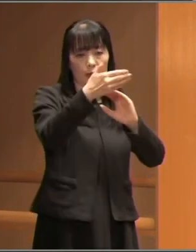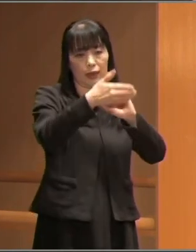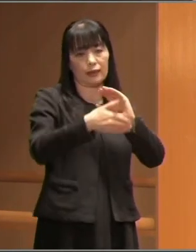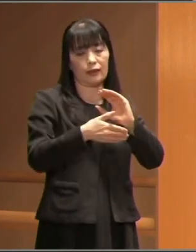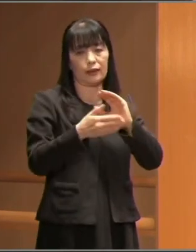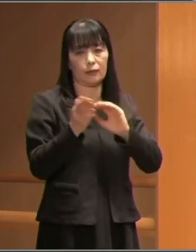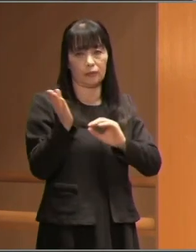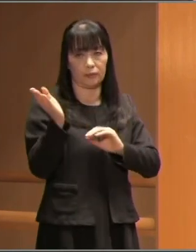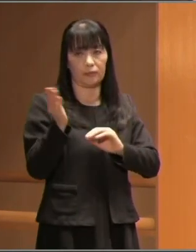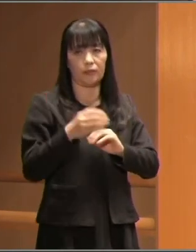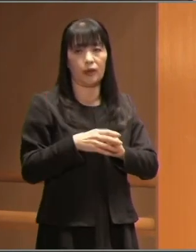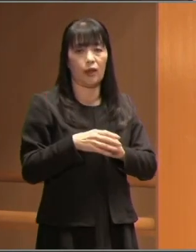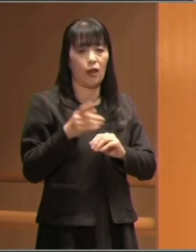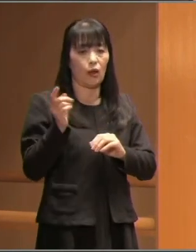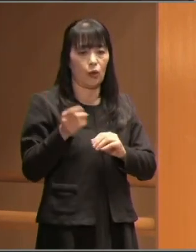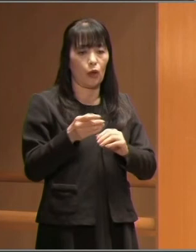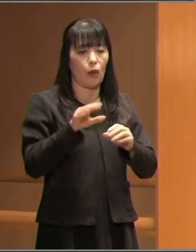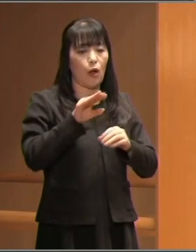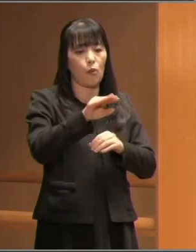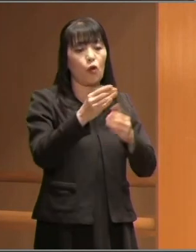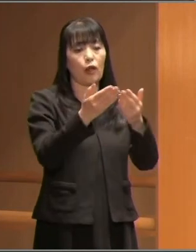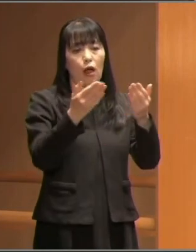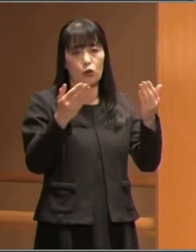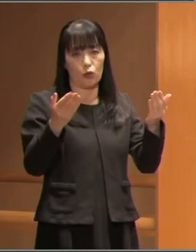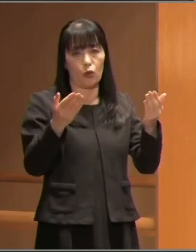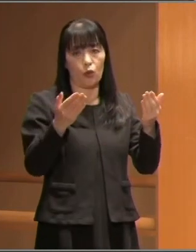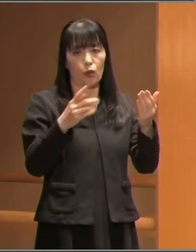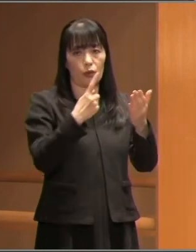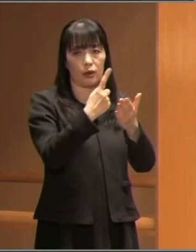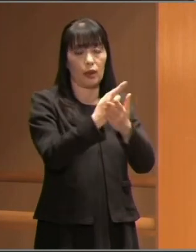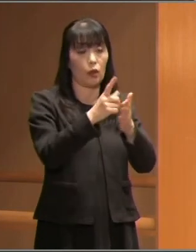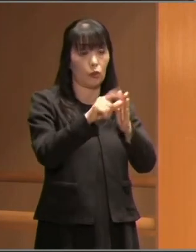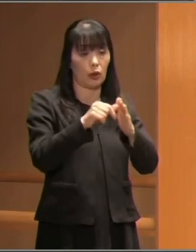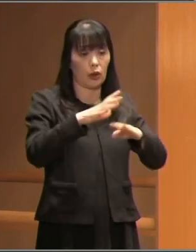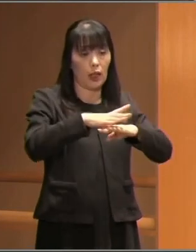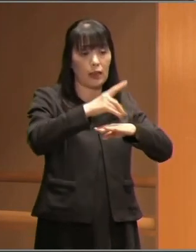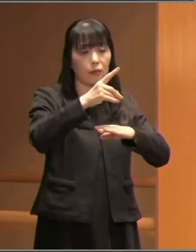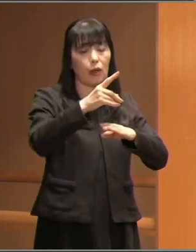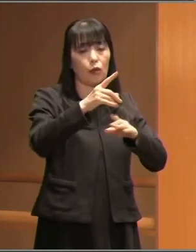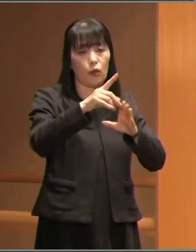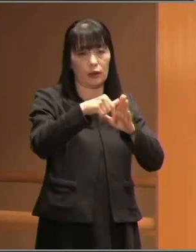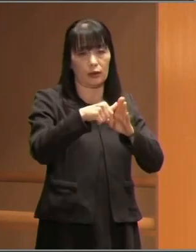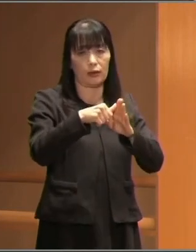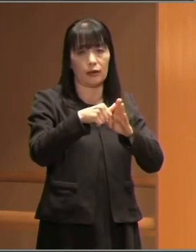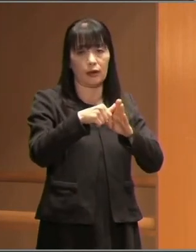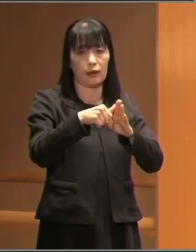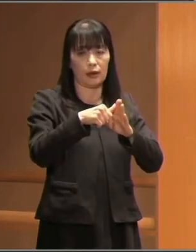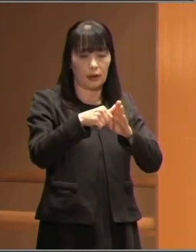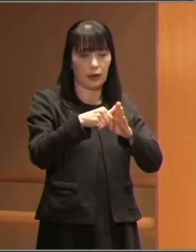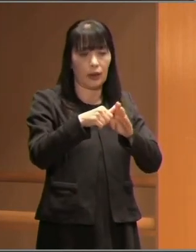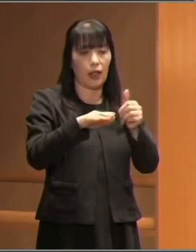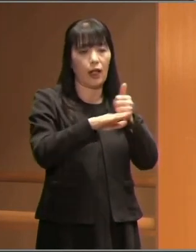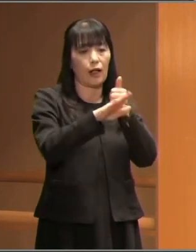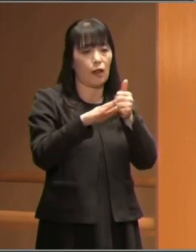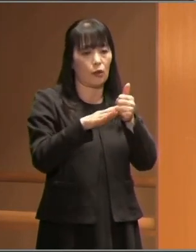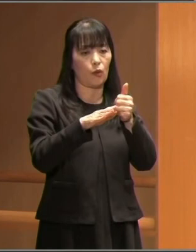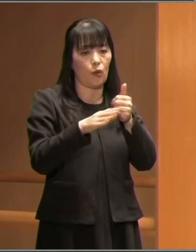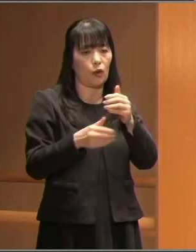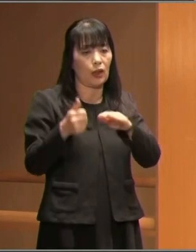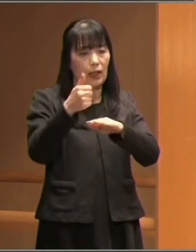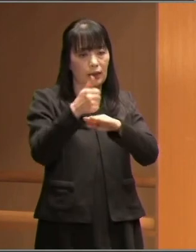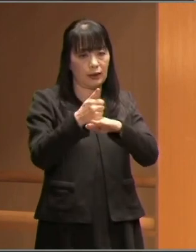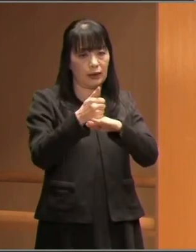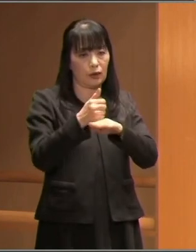And finally, this is the picture at the Tokyo Motor Show day 1. And at that time,